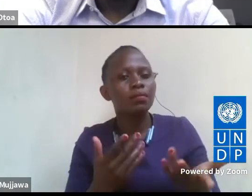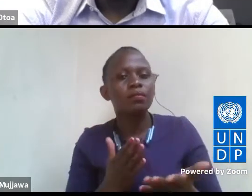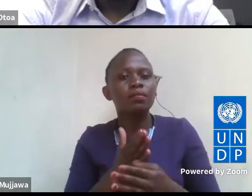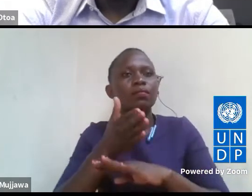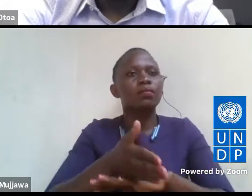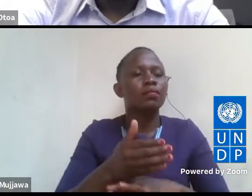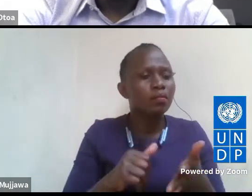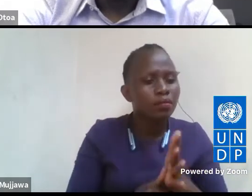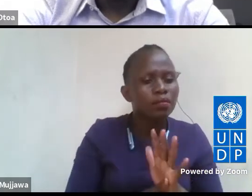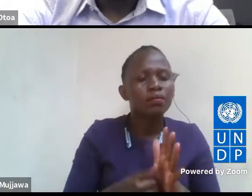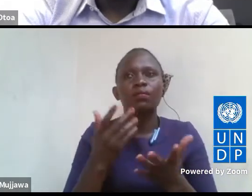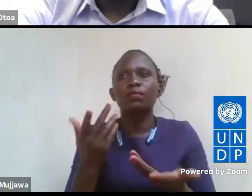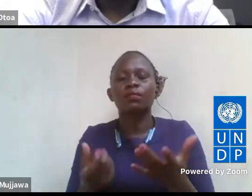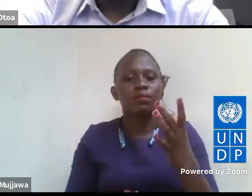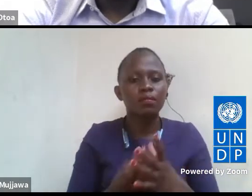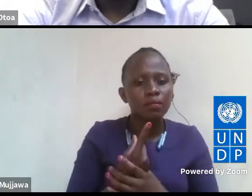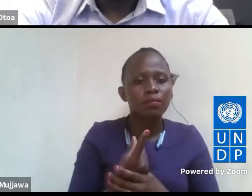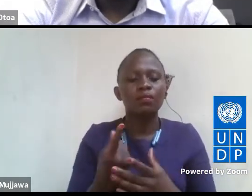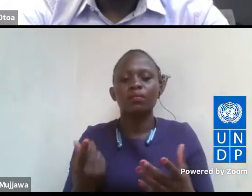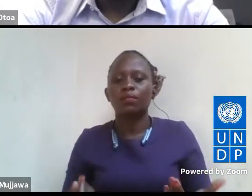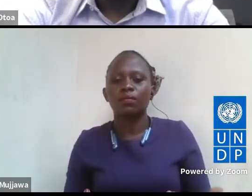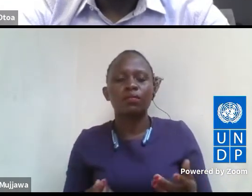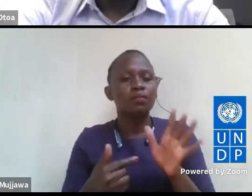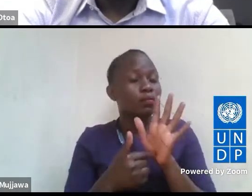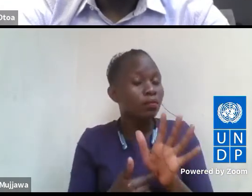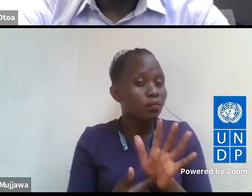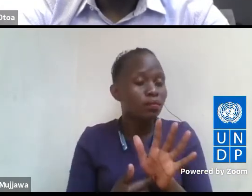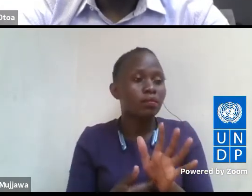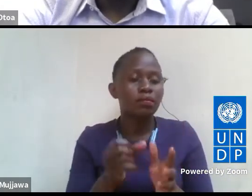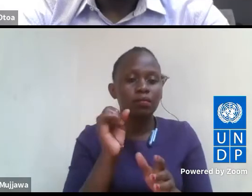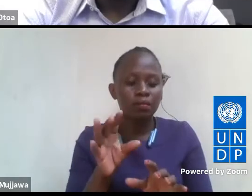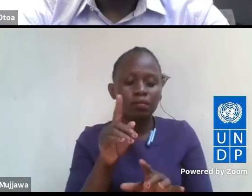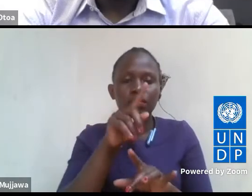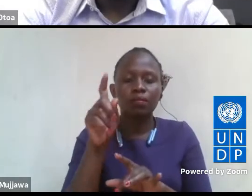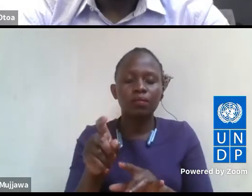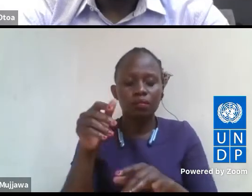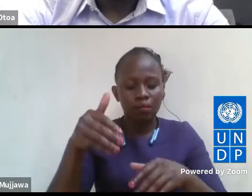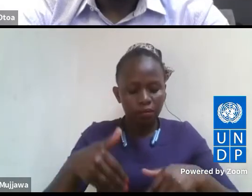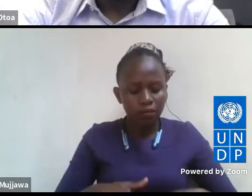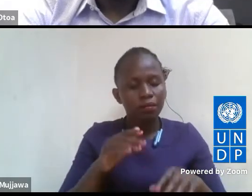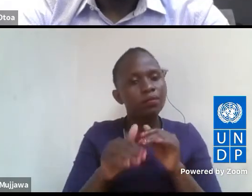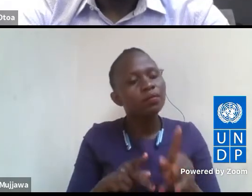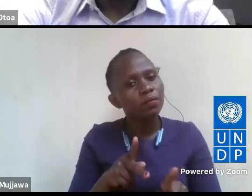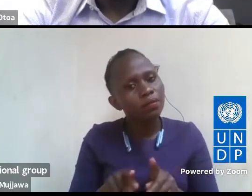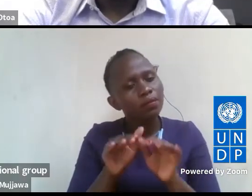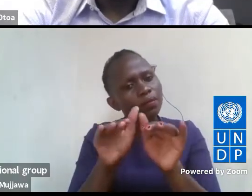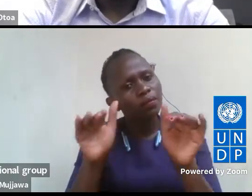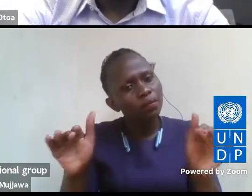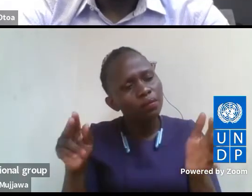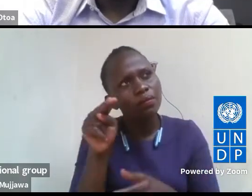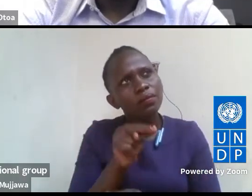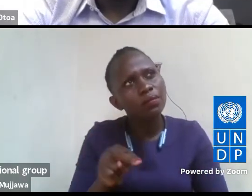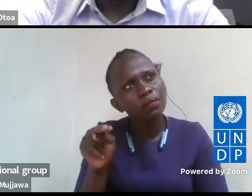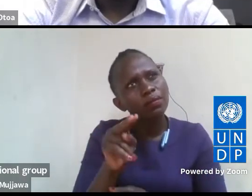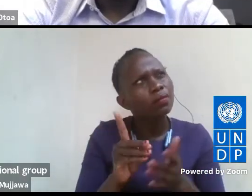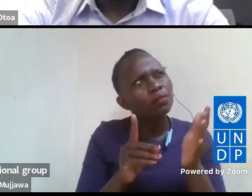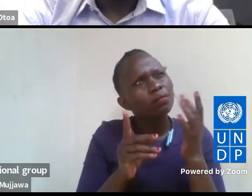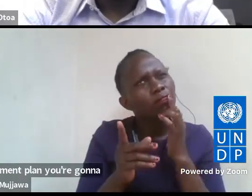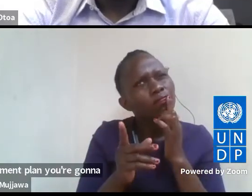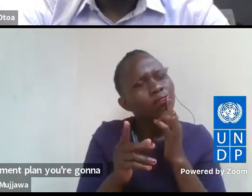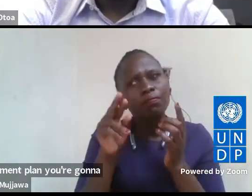the opportunities. For example, if you ask young people around the National Development Plan, Uganda's development